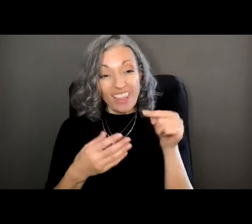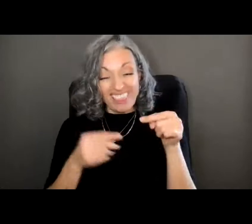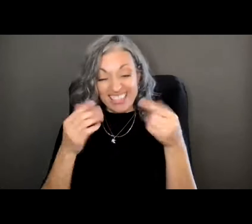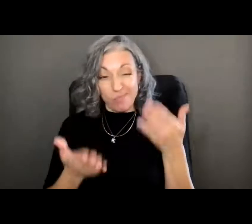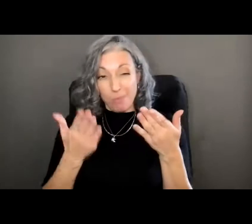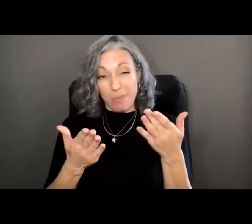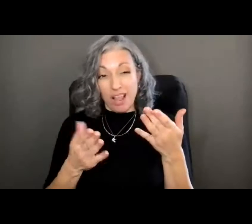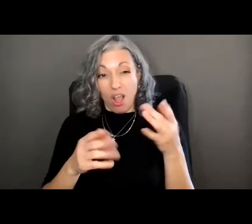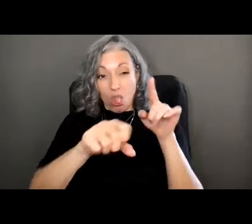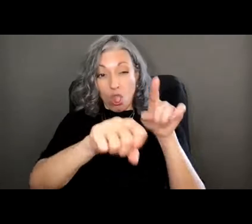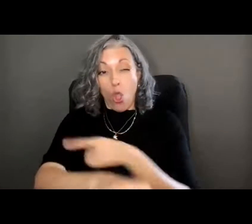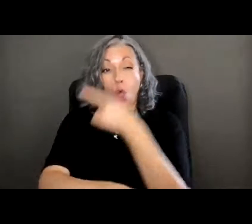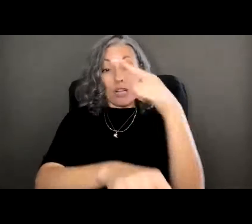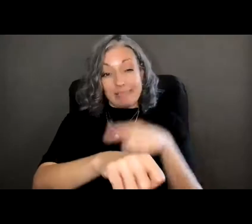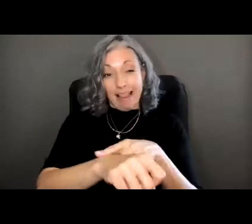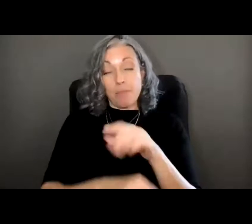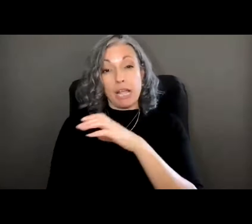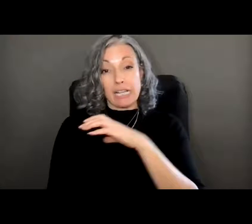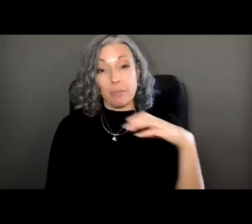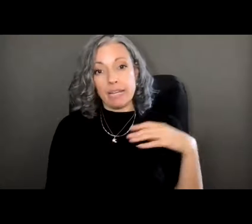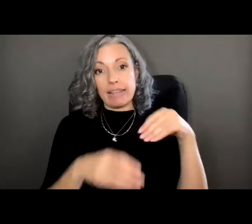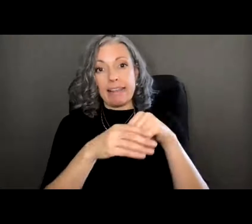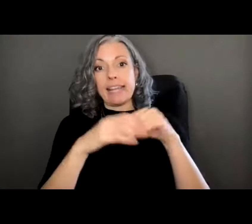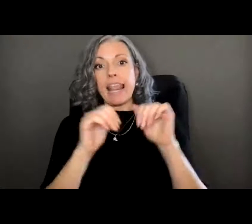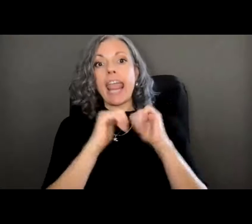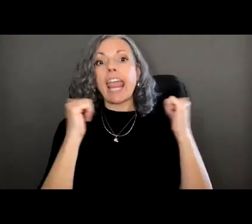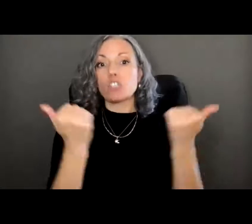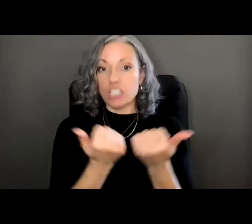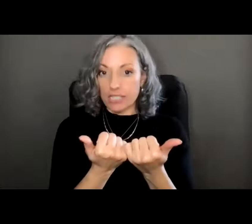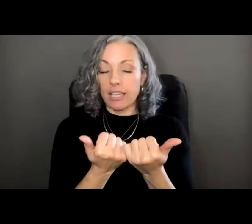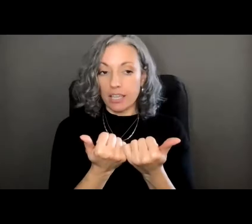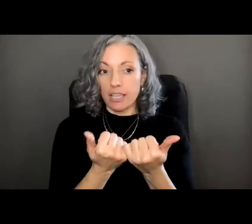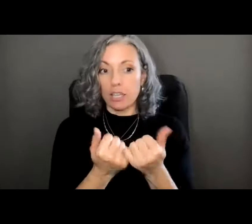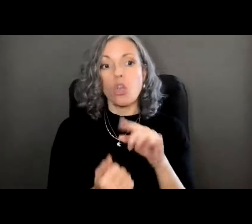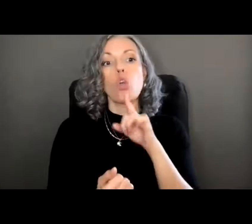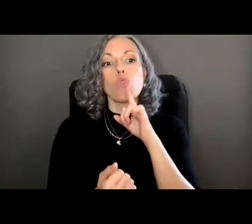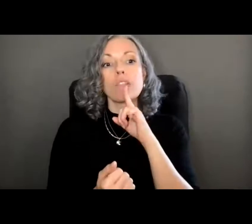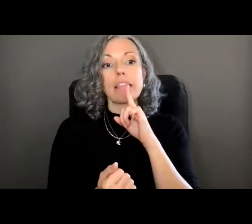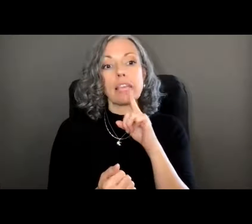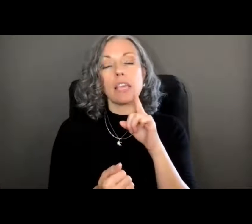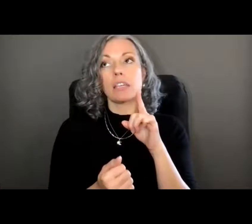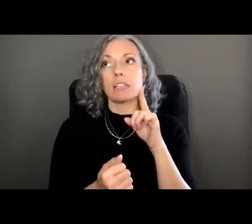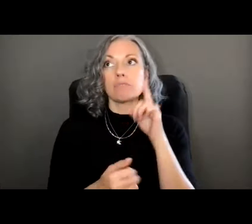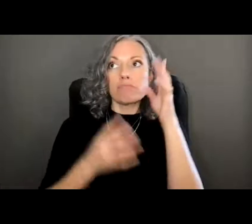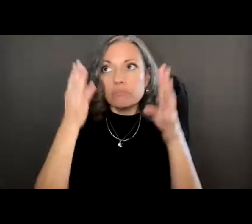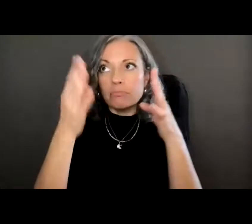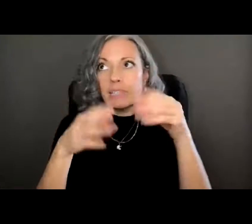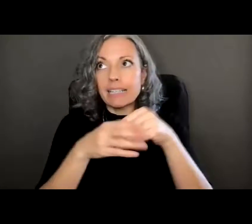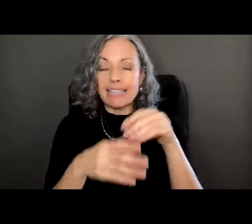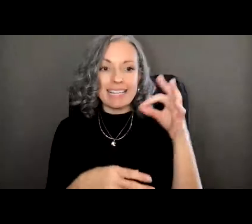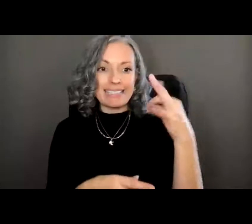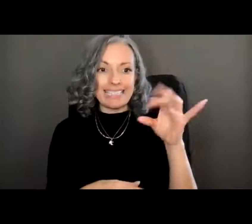standing advisory committees in our agency. And having been created in the